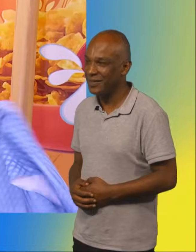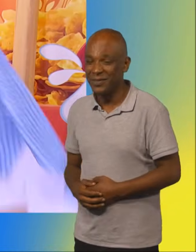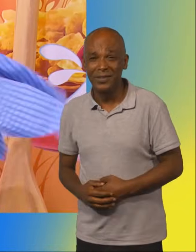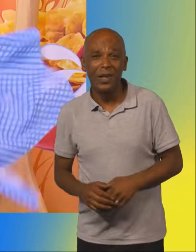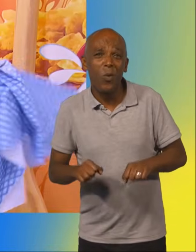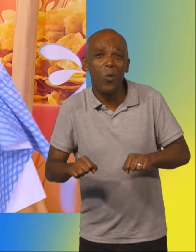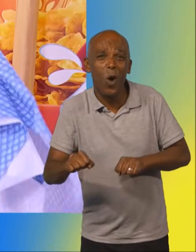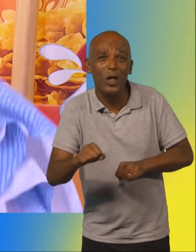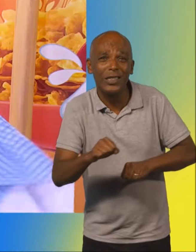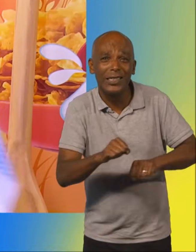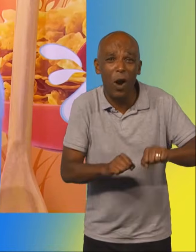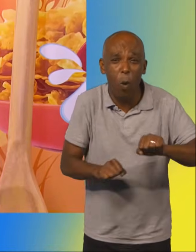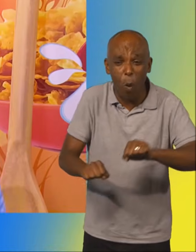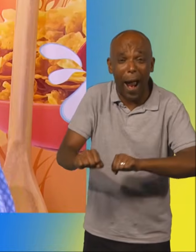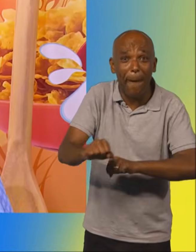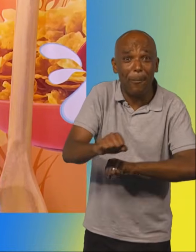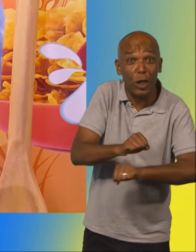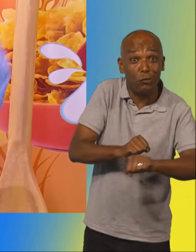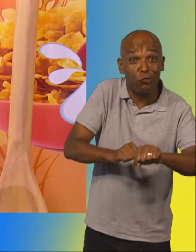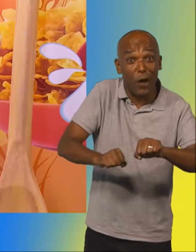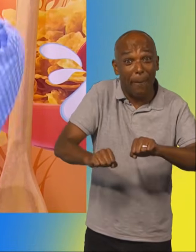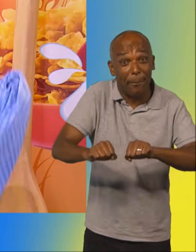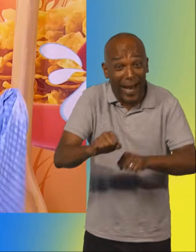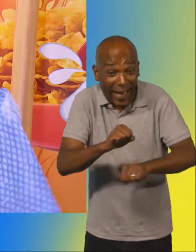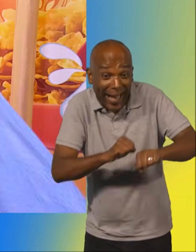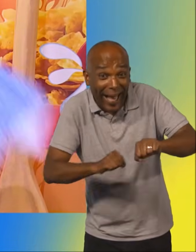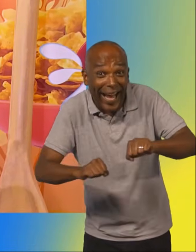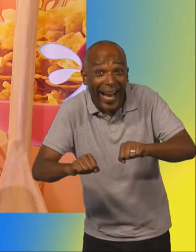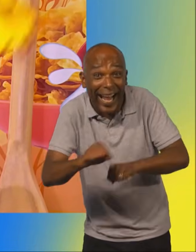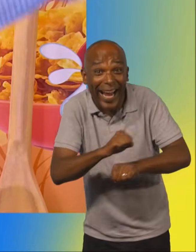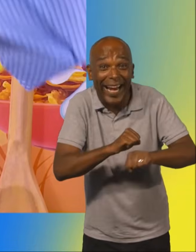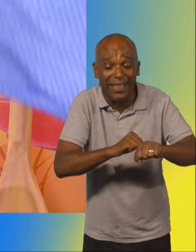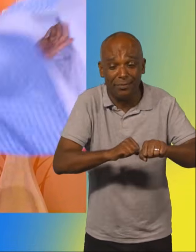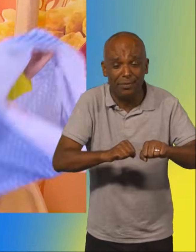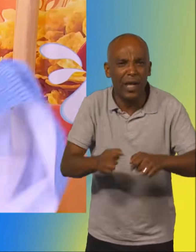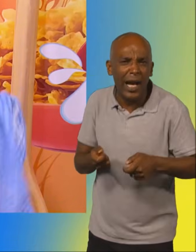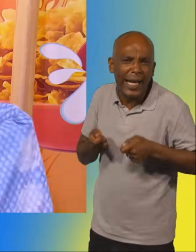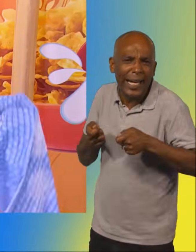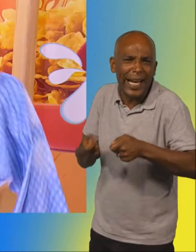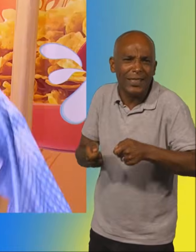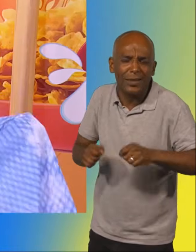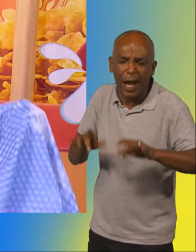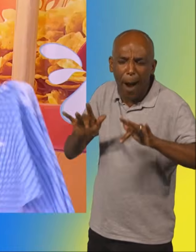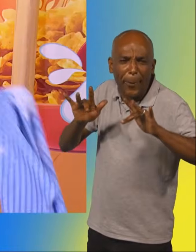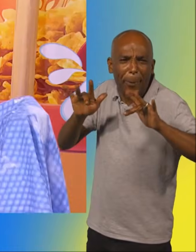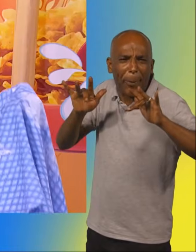Wash, wipe, scrub and clean, make the kitchen sparkle and gleam.